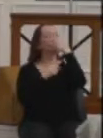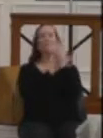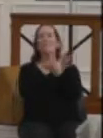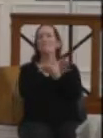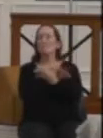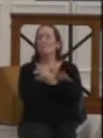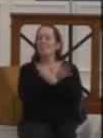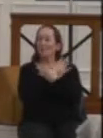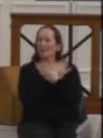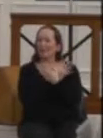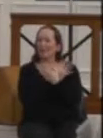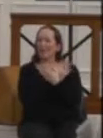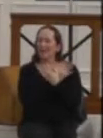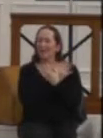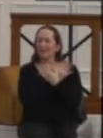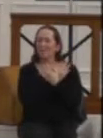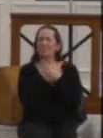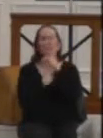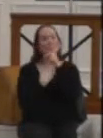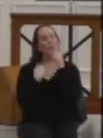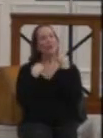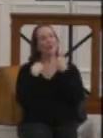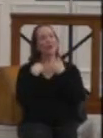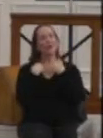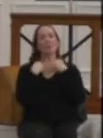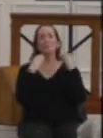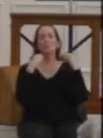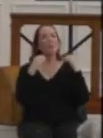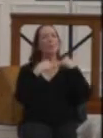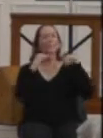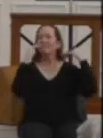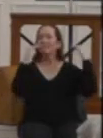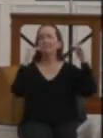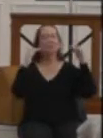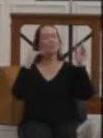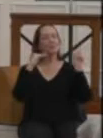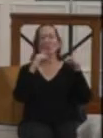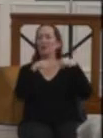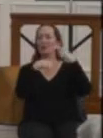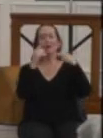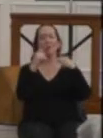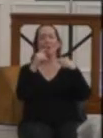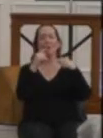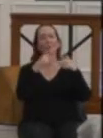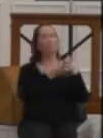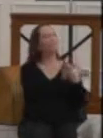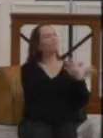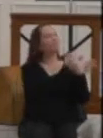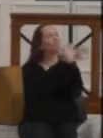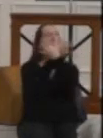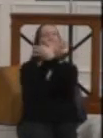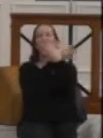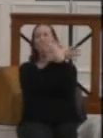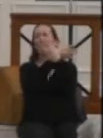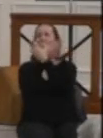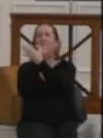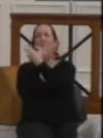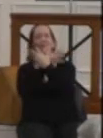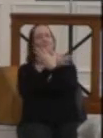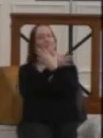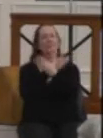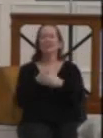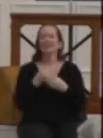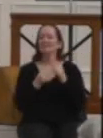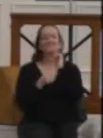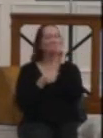butterfly who has next to no limits on where it can go, what it can do. No longer